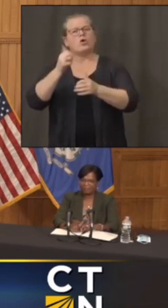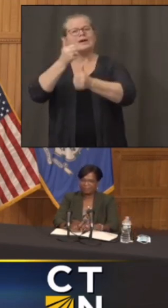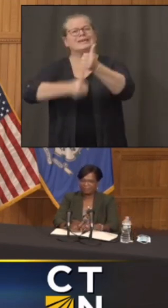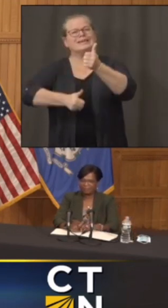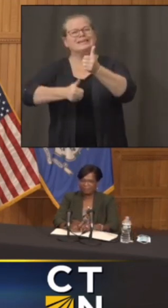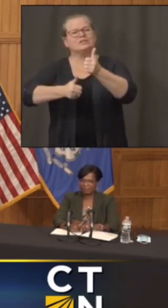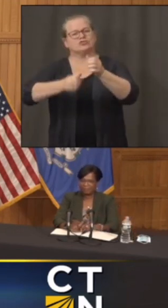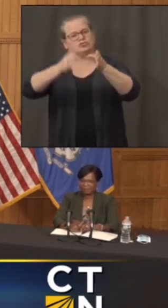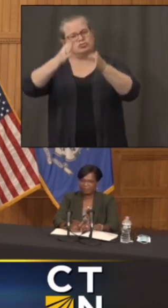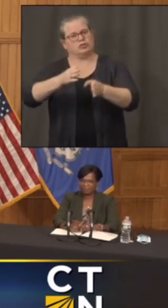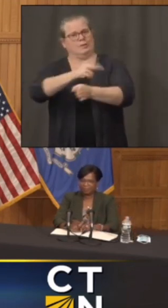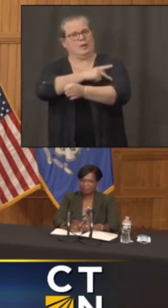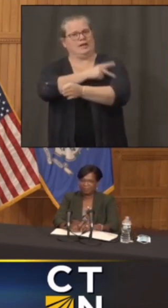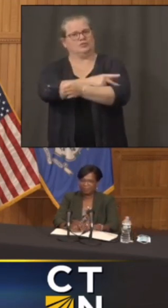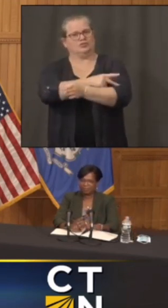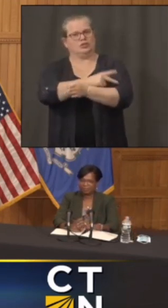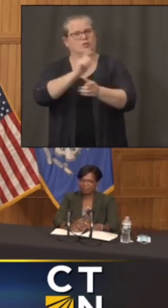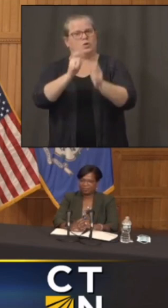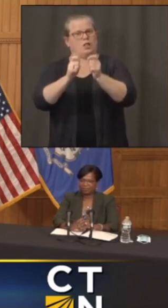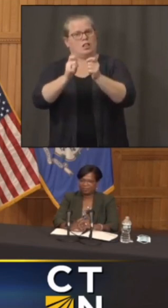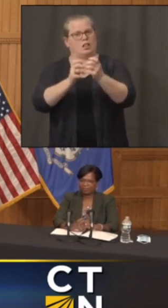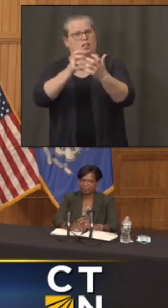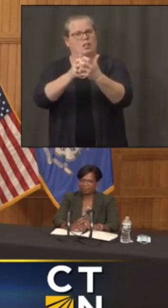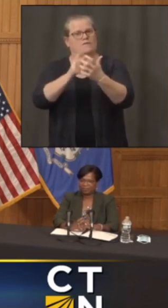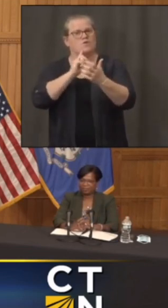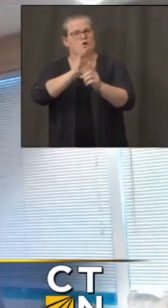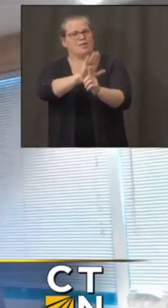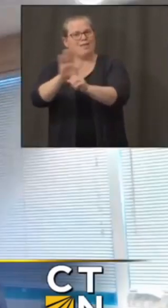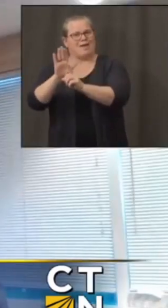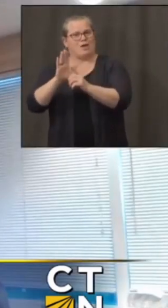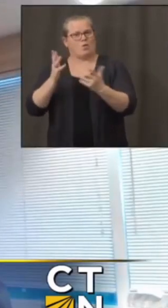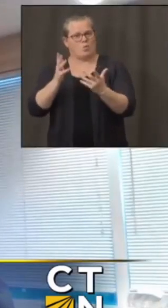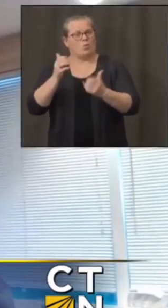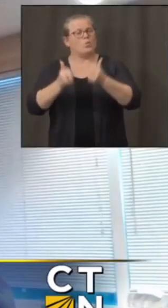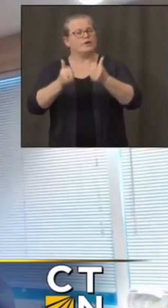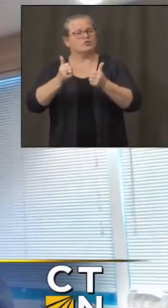Hi, good afternoon. Thank you for that question. This is a